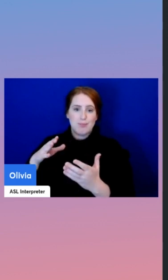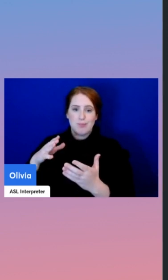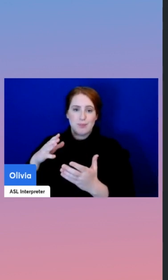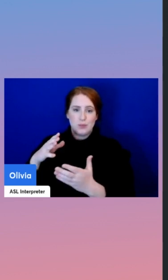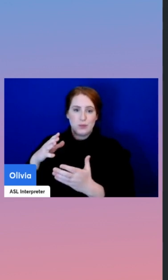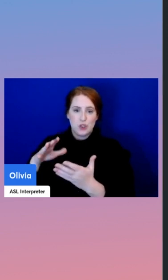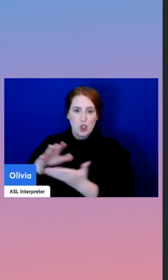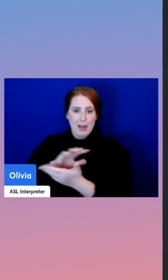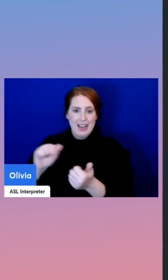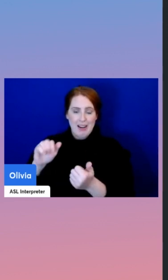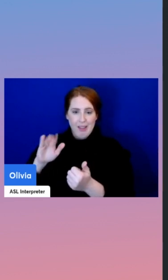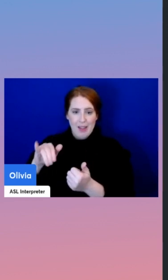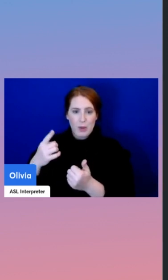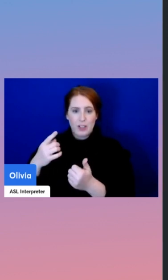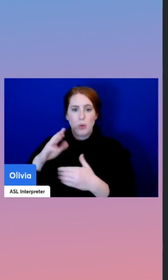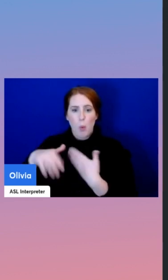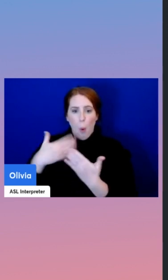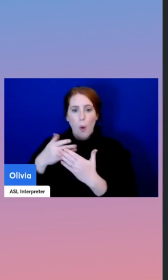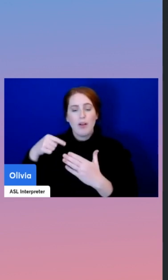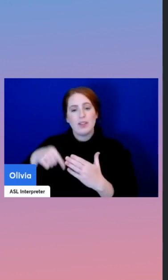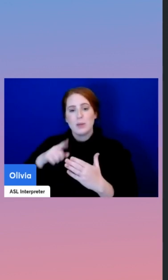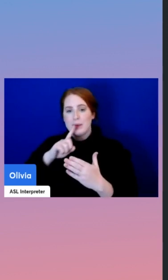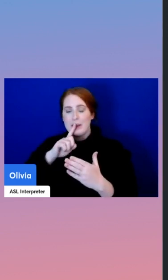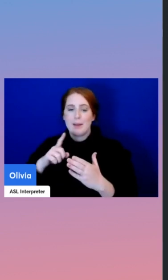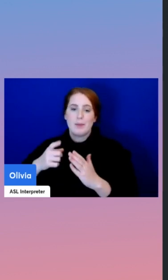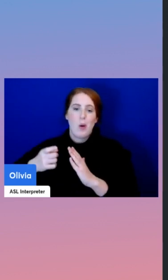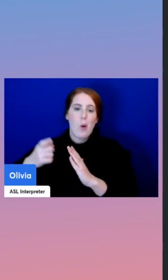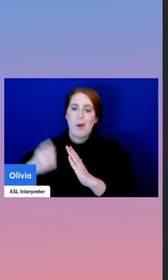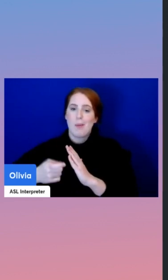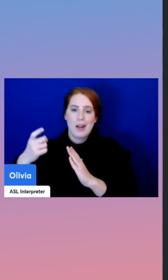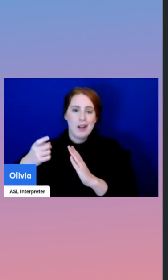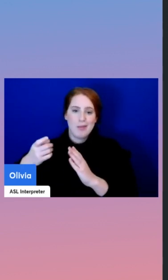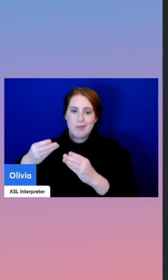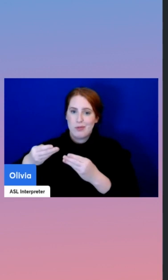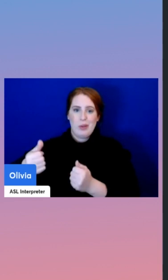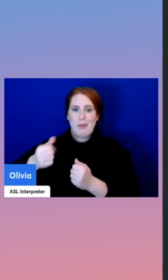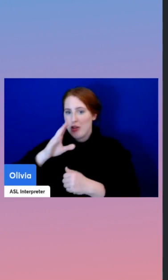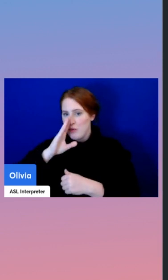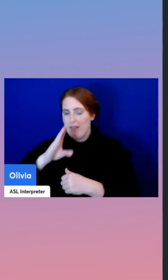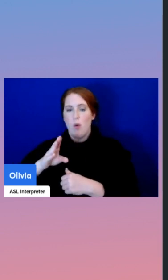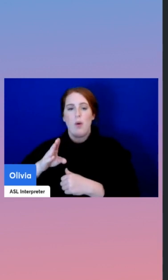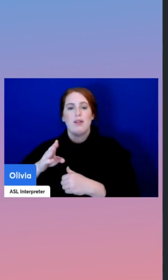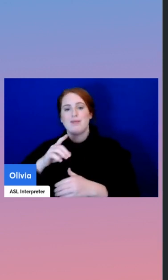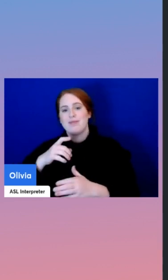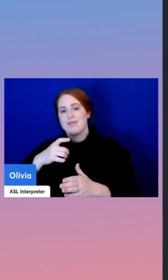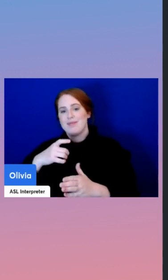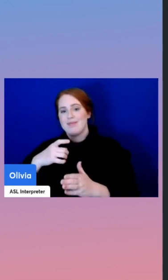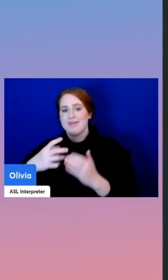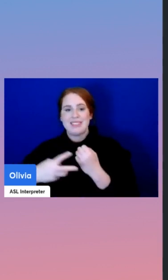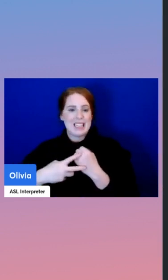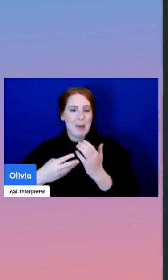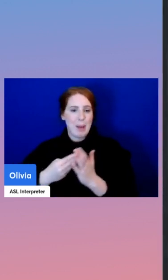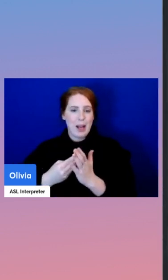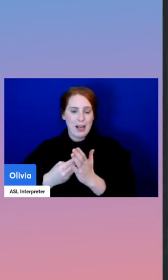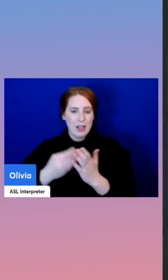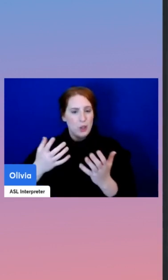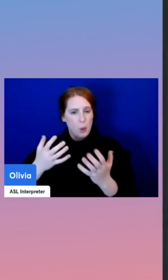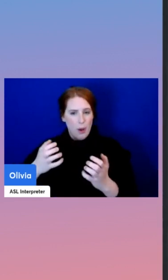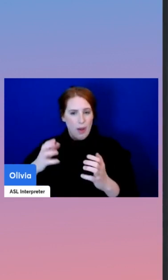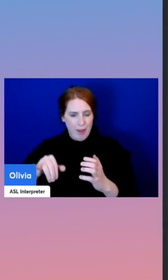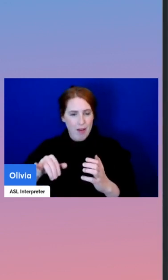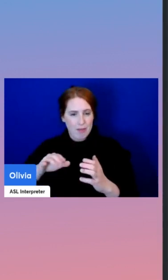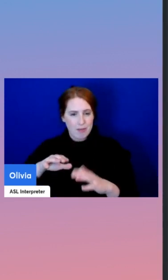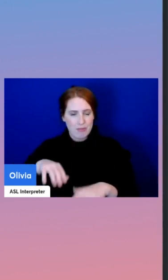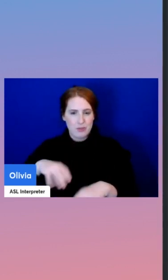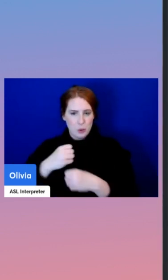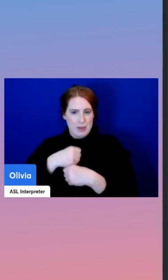this is really automated and streamlined to make sure it's really cost effective and does just what you want, which is to create the AMI on AWS. And if